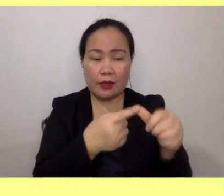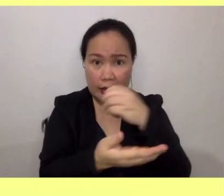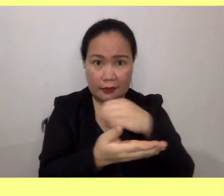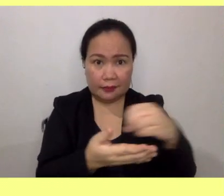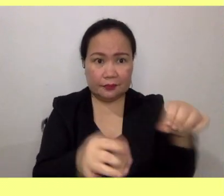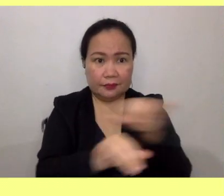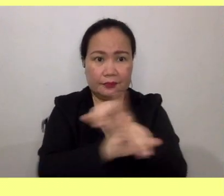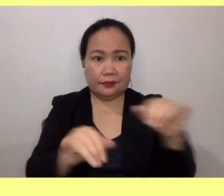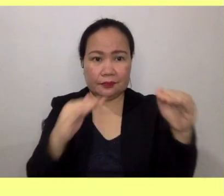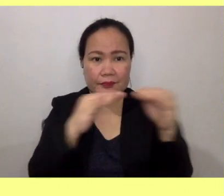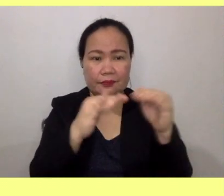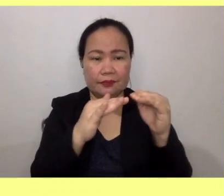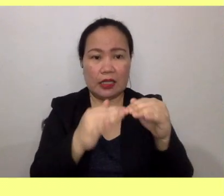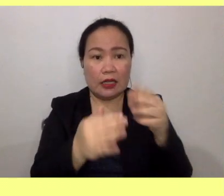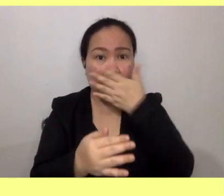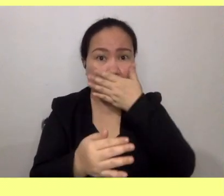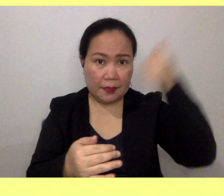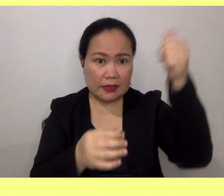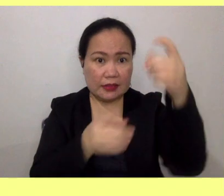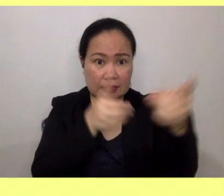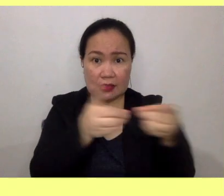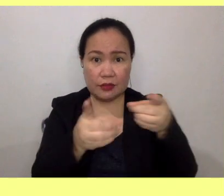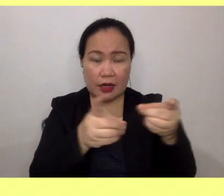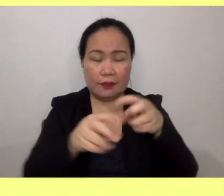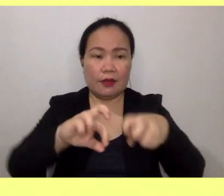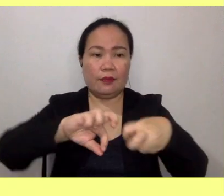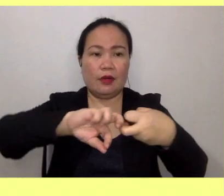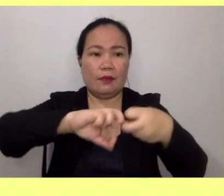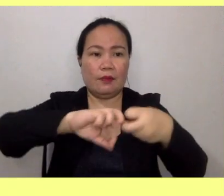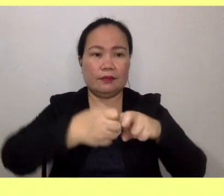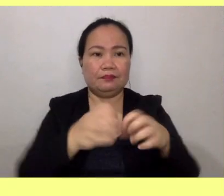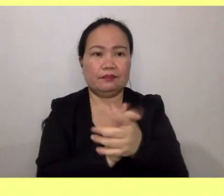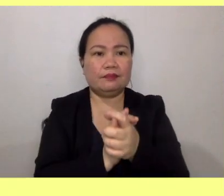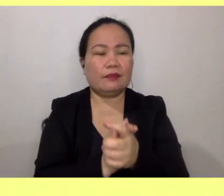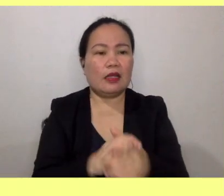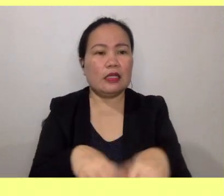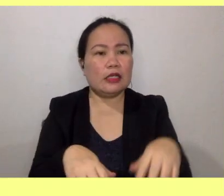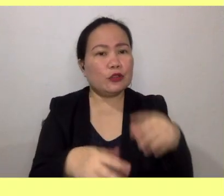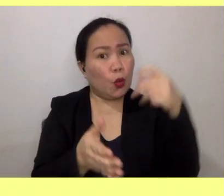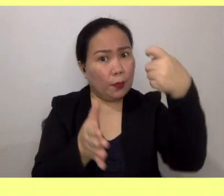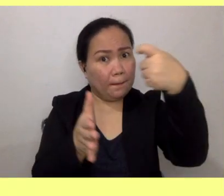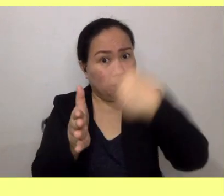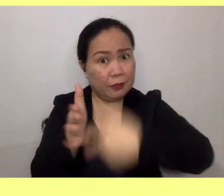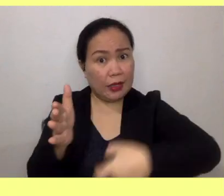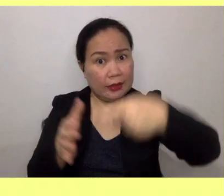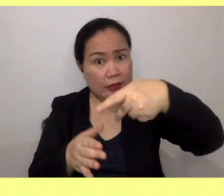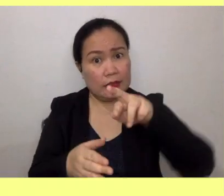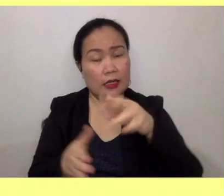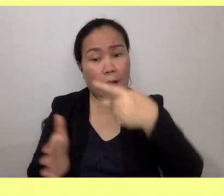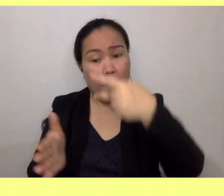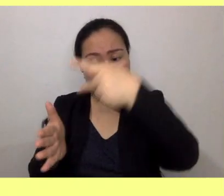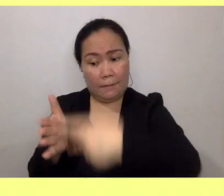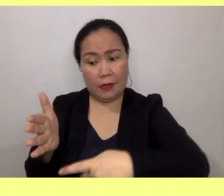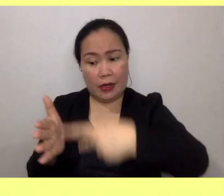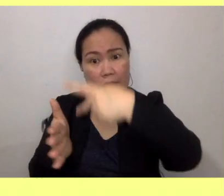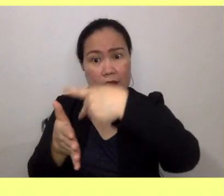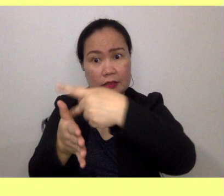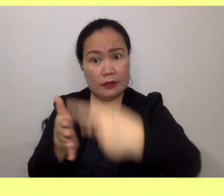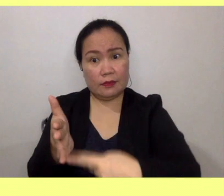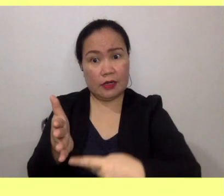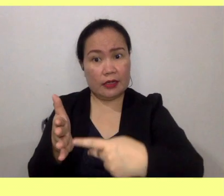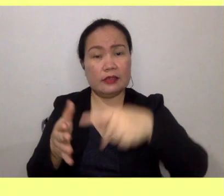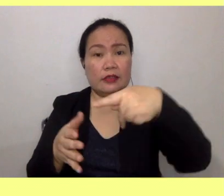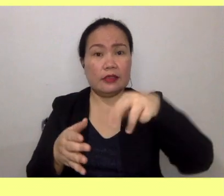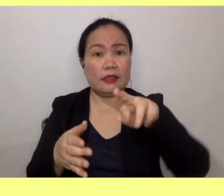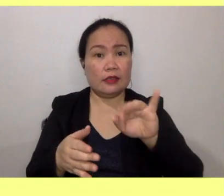mga important data. So, we have face mask. So, ang price ng ating face mask